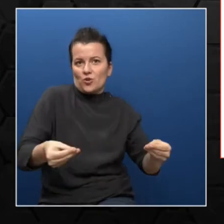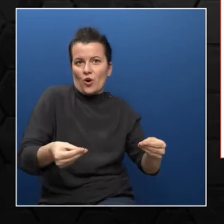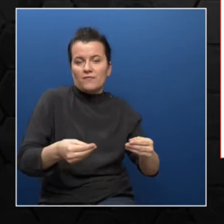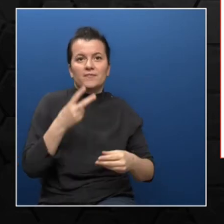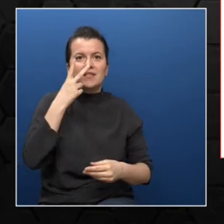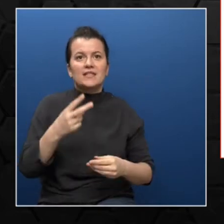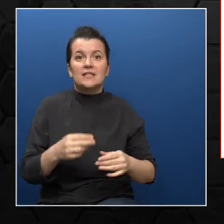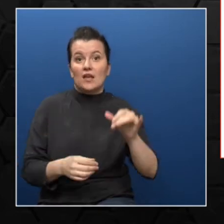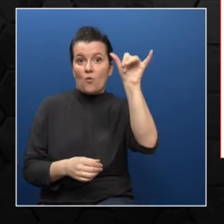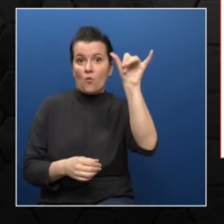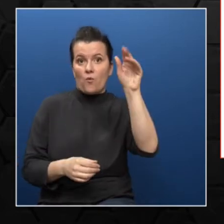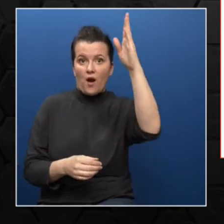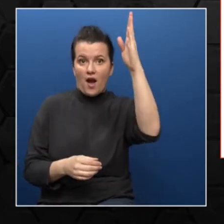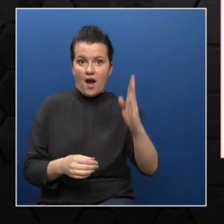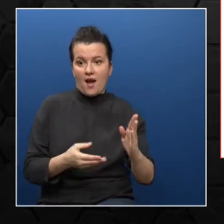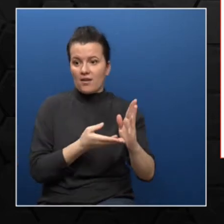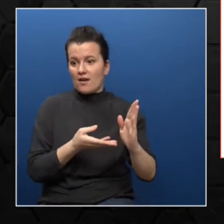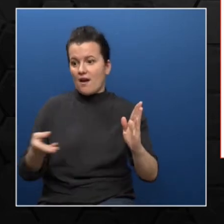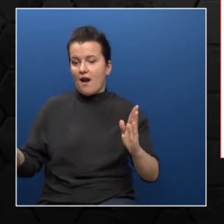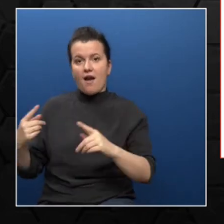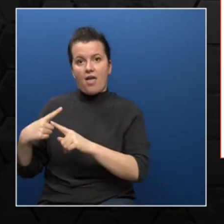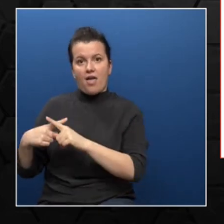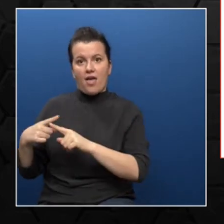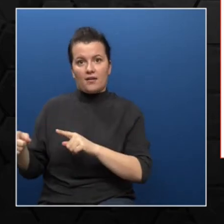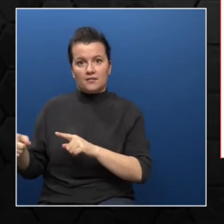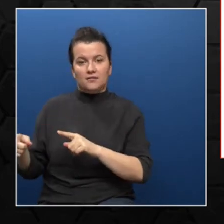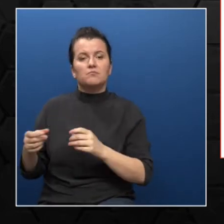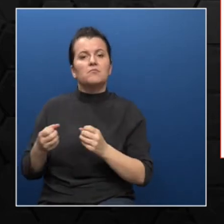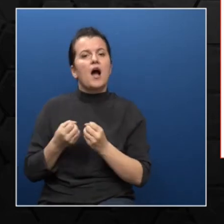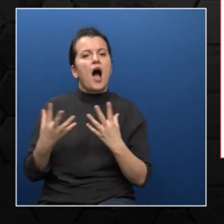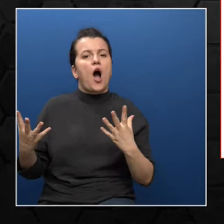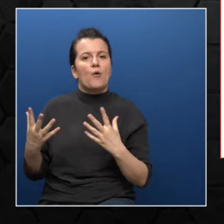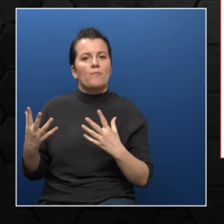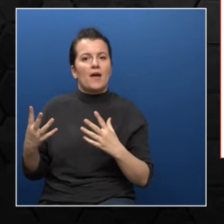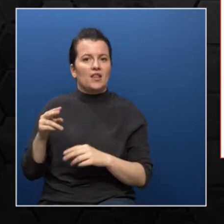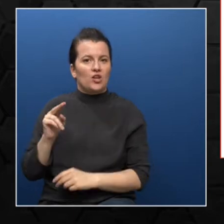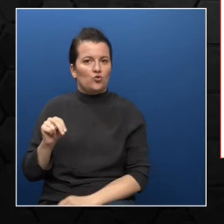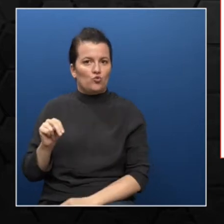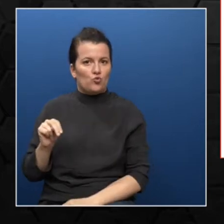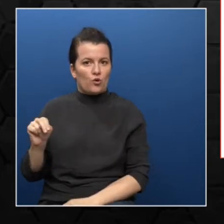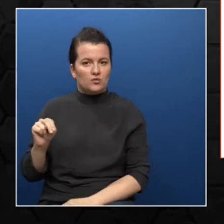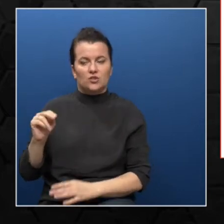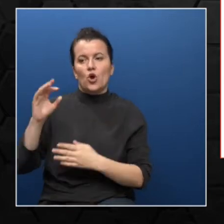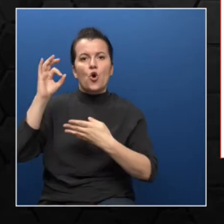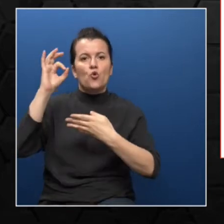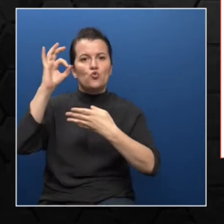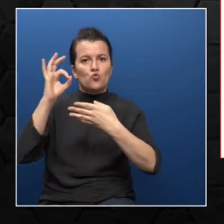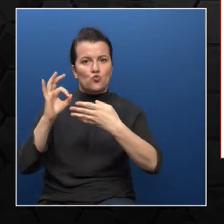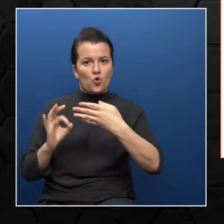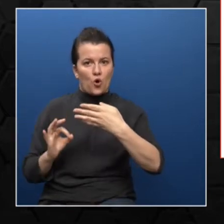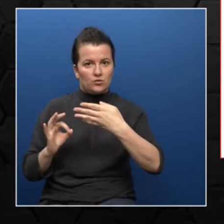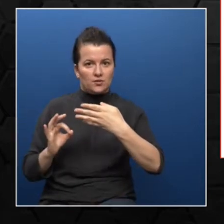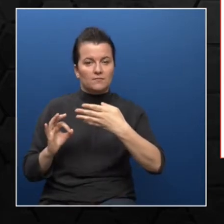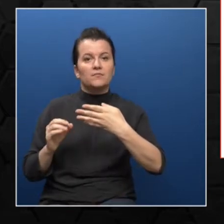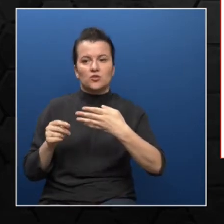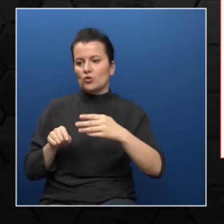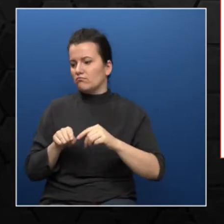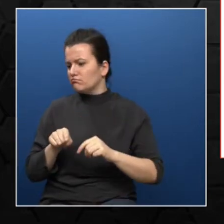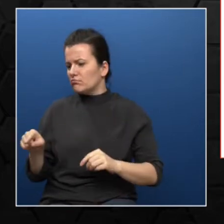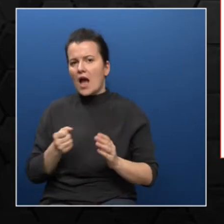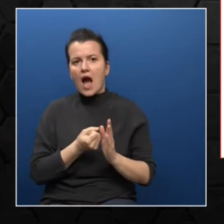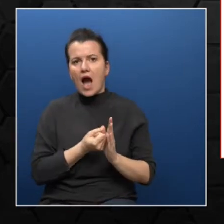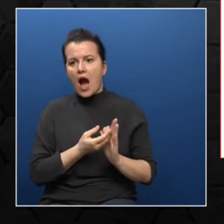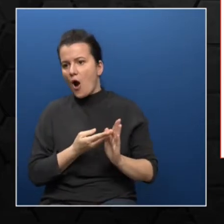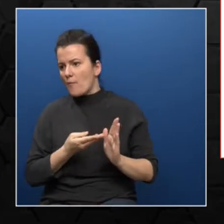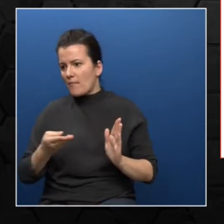the number of neurons, we need to find now the exact number of neurons that we need for minimum error. So this is just